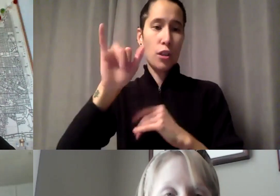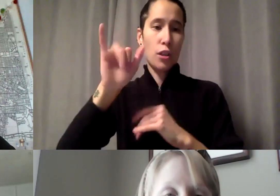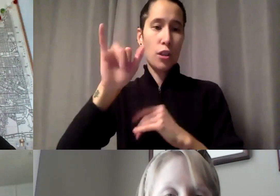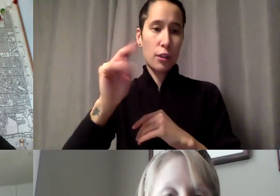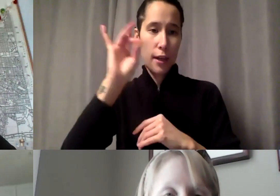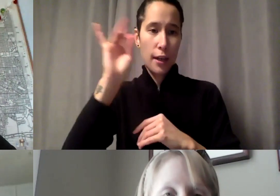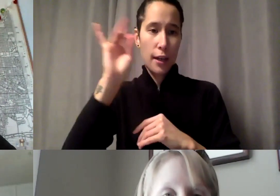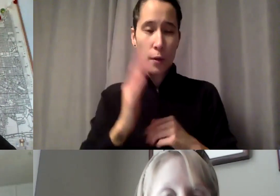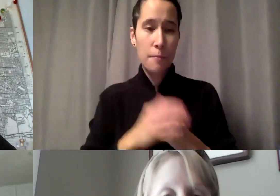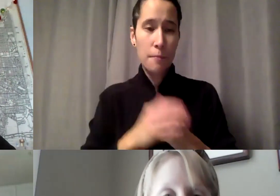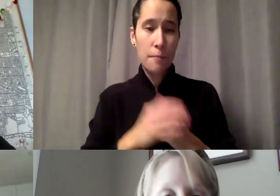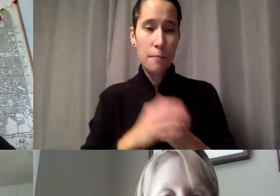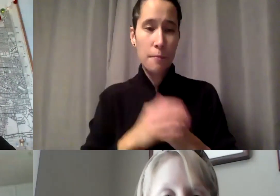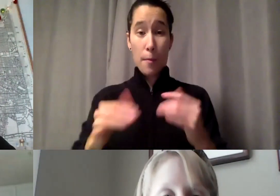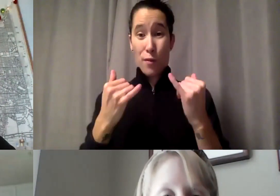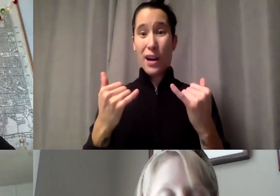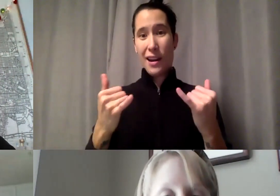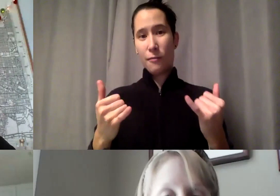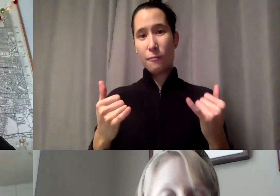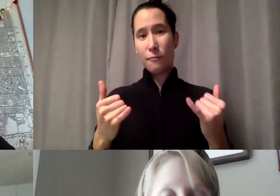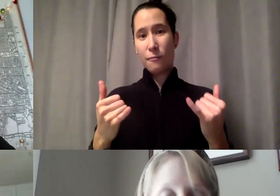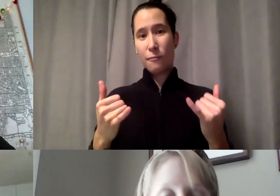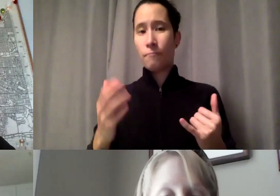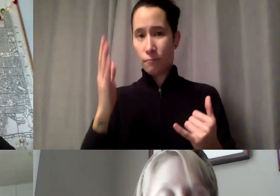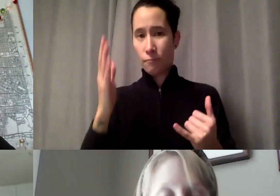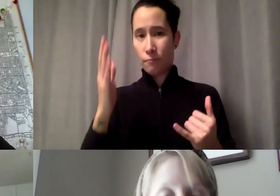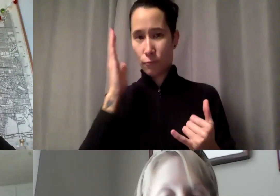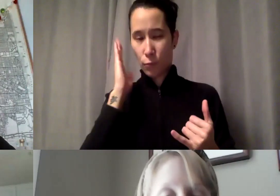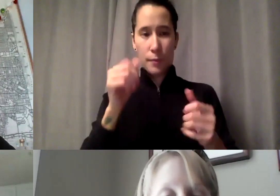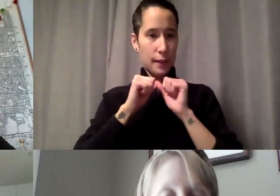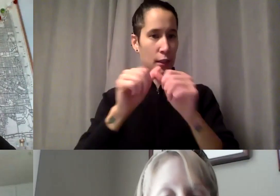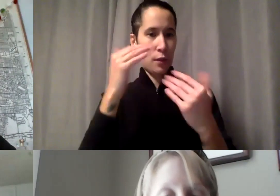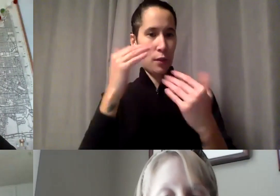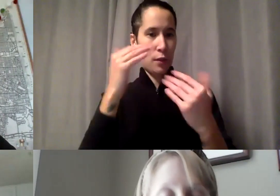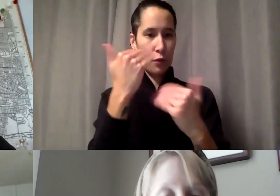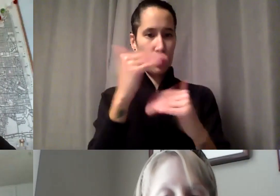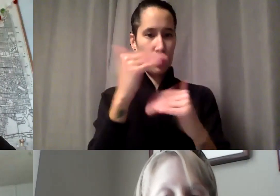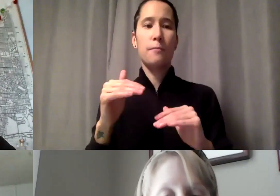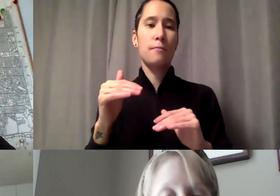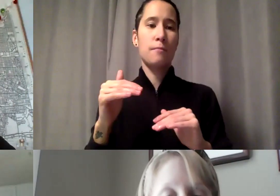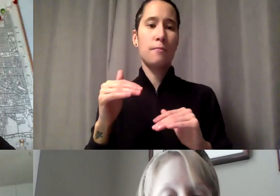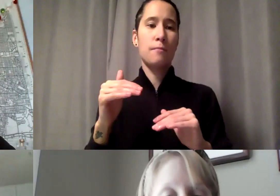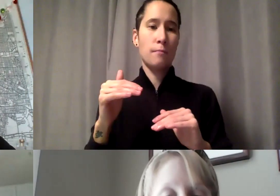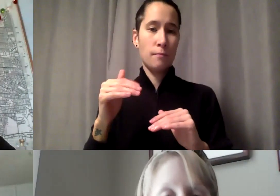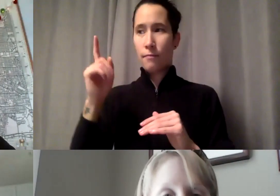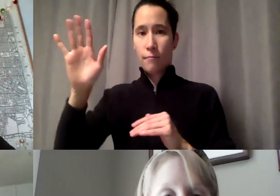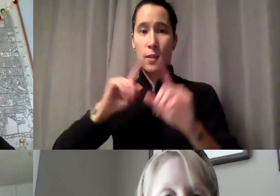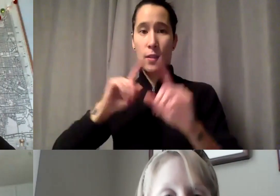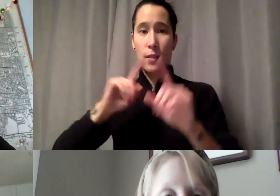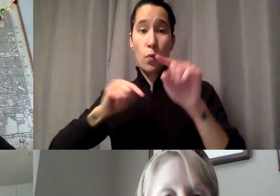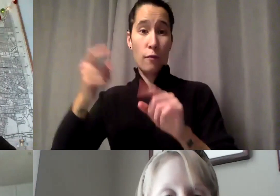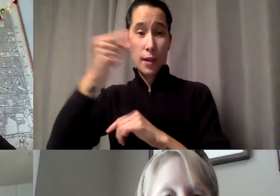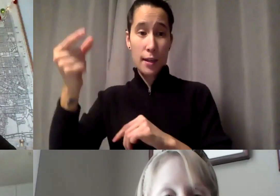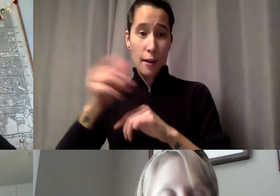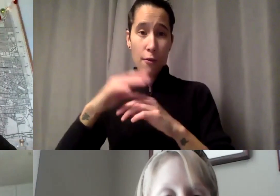right now, and we'll continue to be in until this order is rescinded.